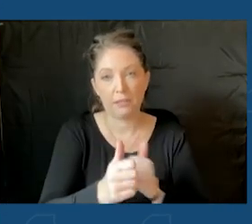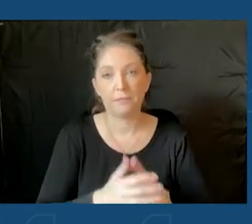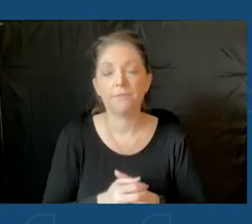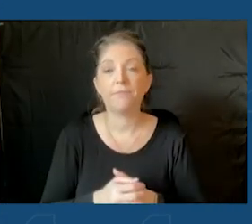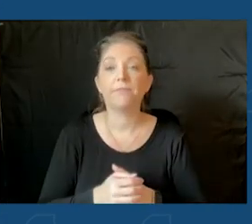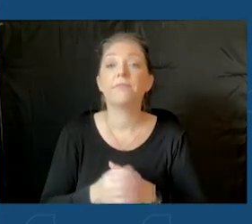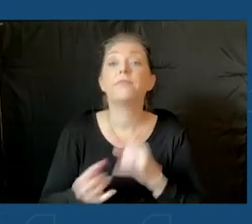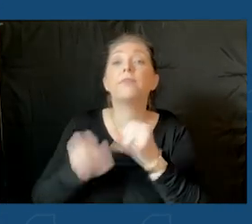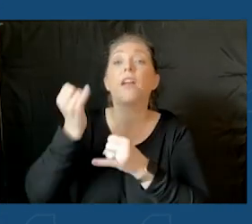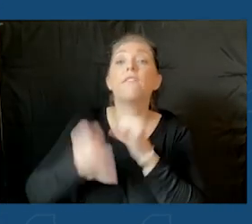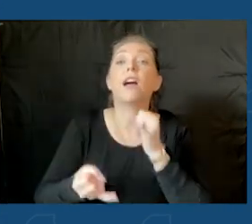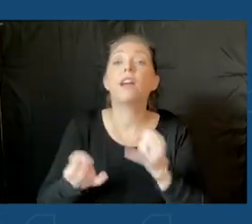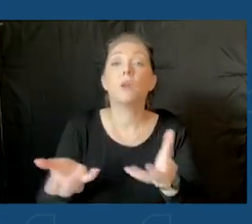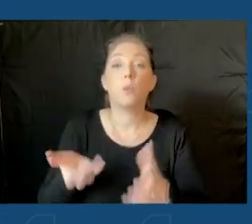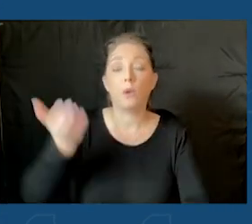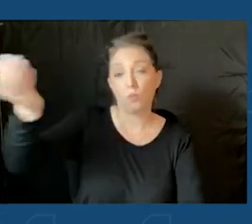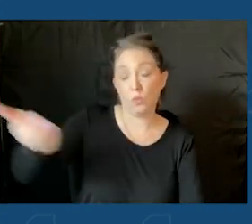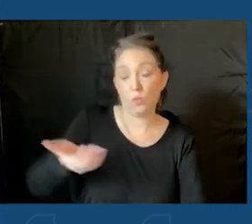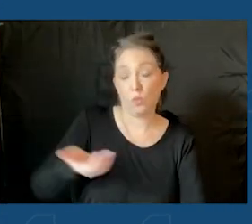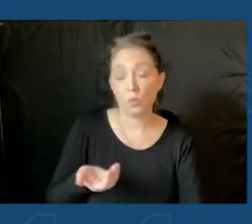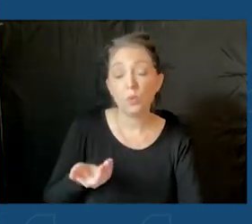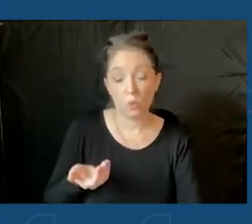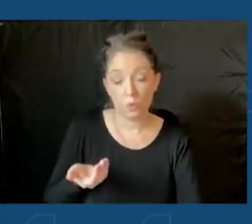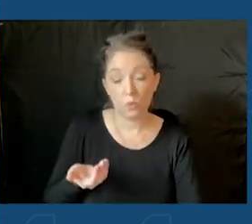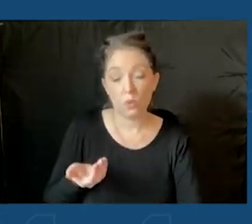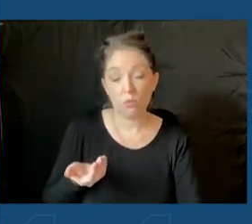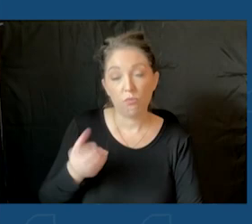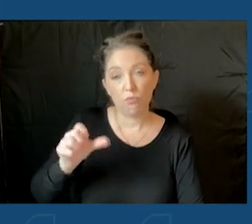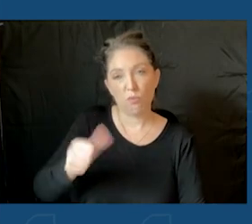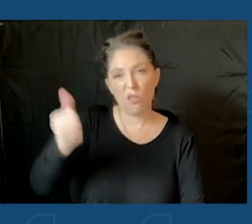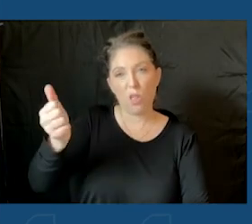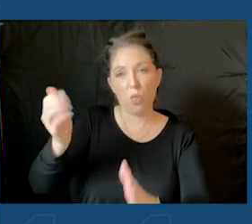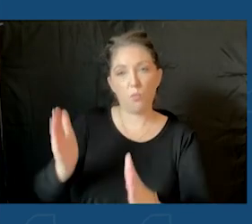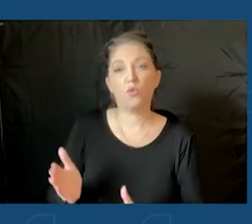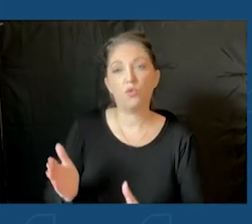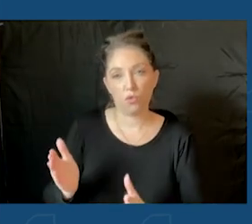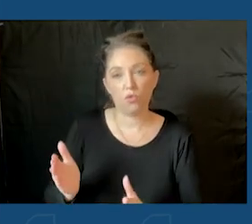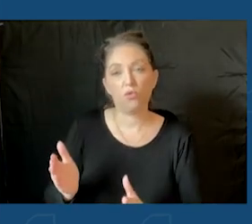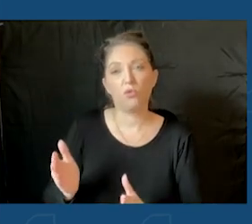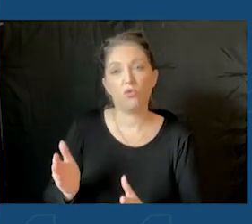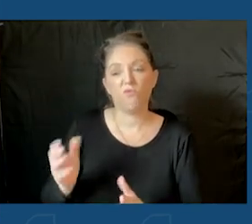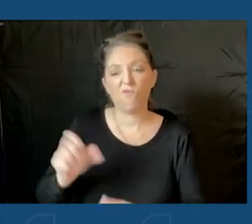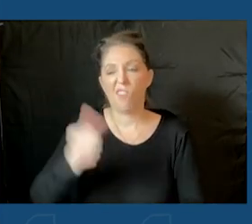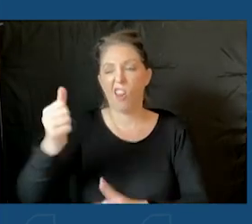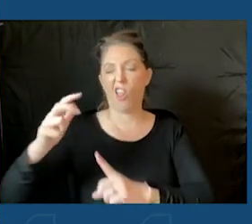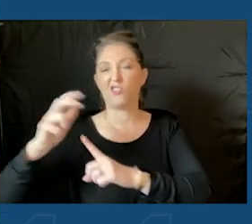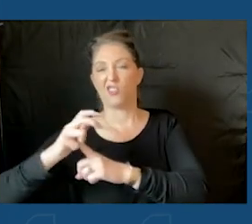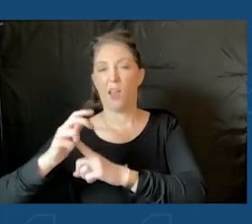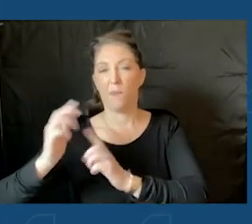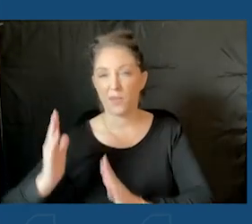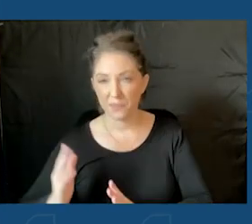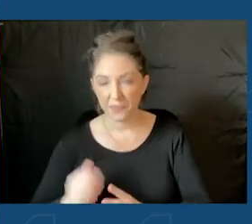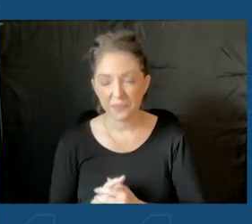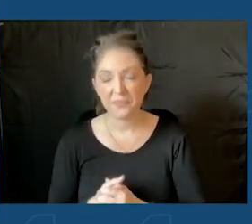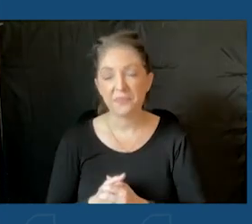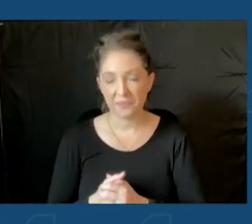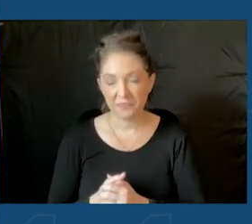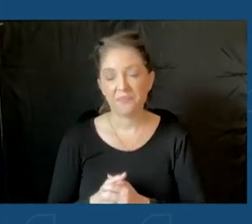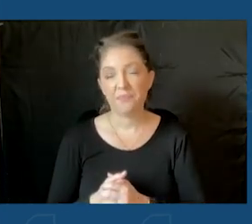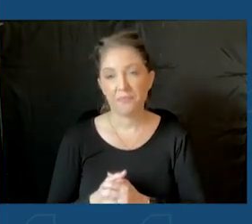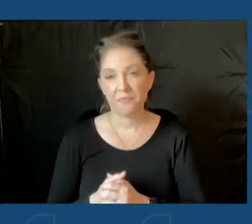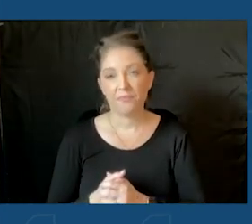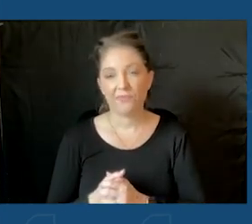to introduce another person, another champion of sorts, that stuck with